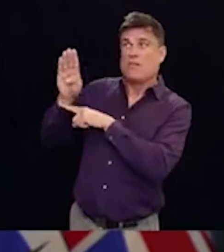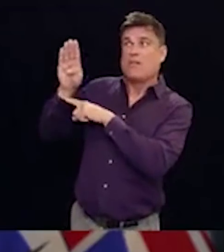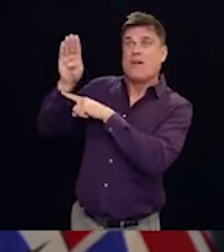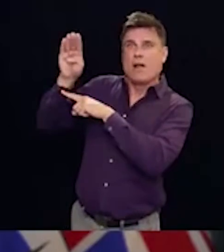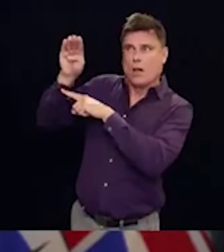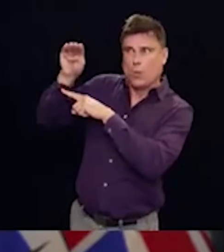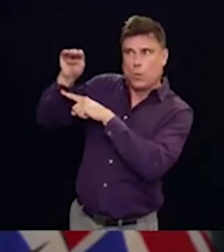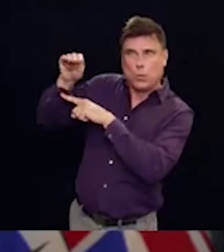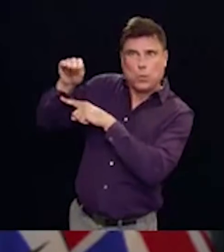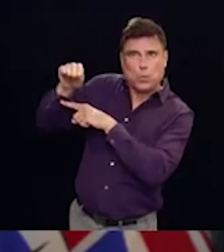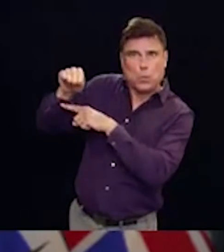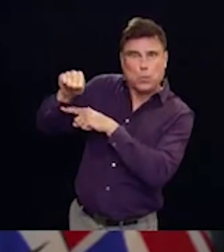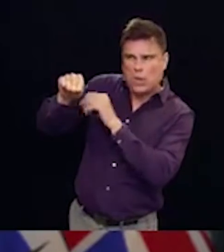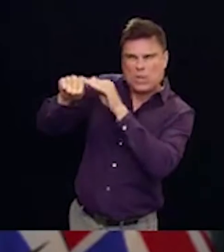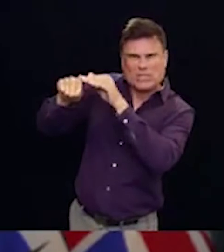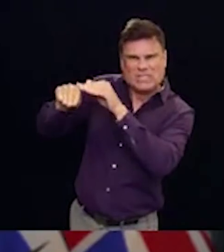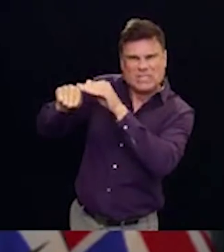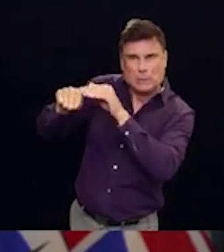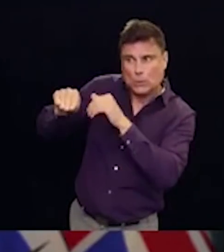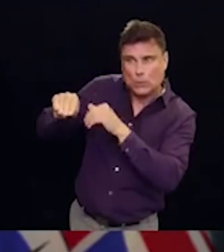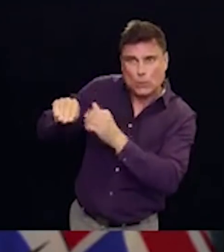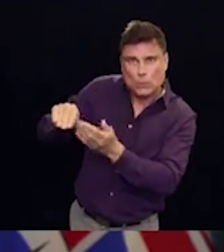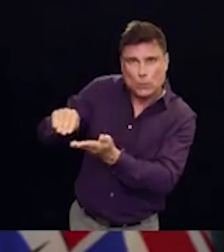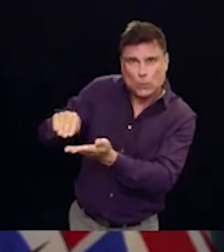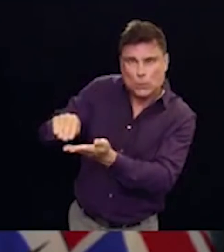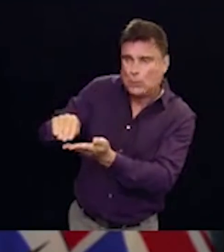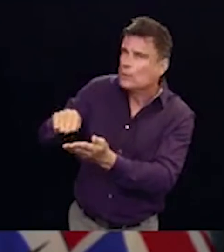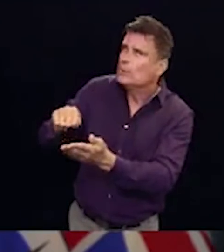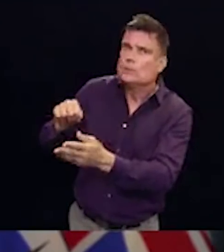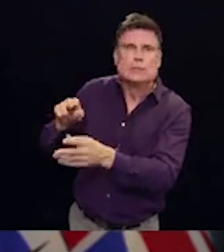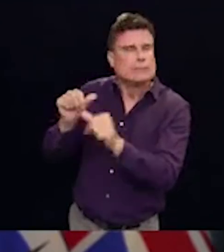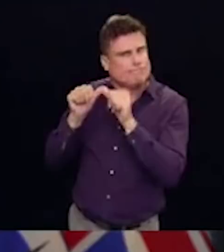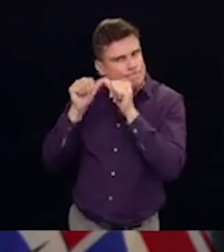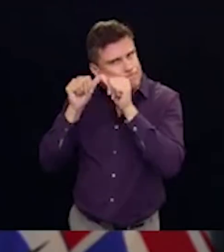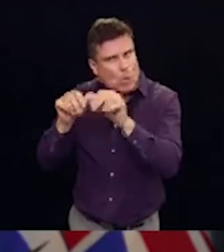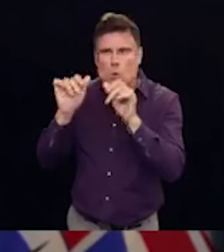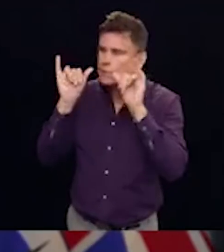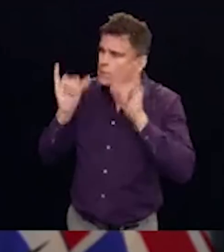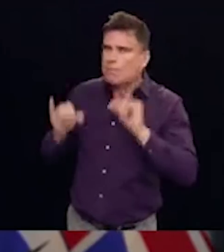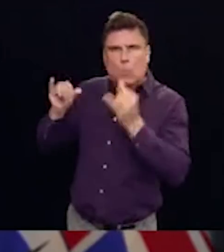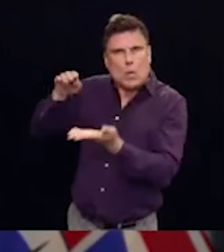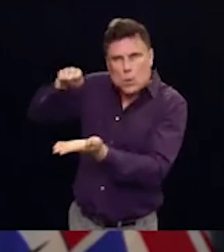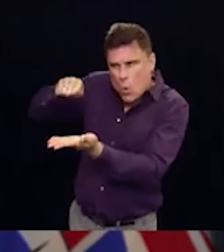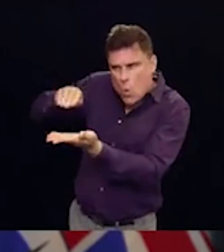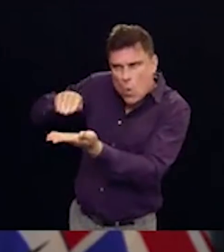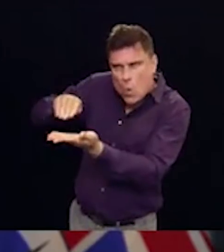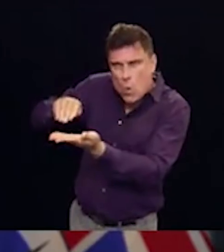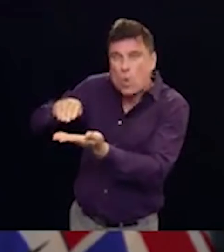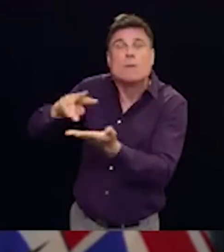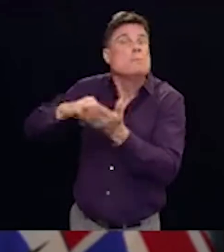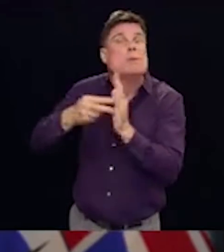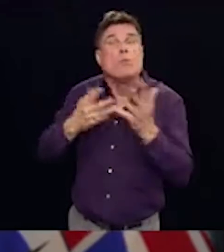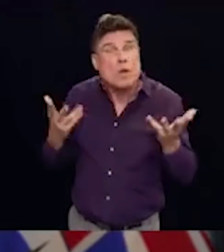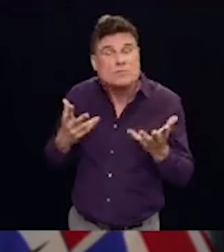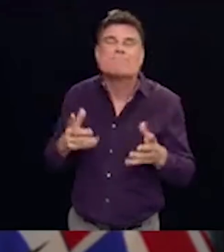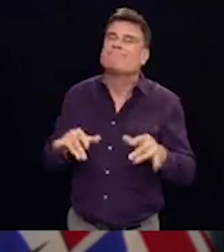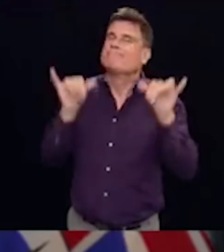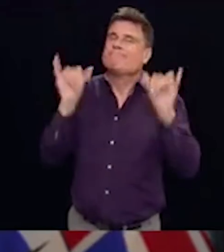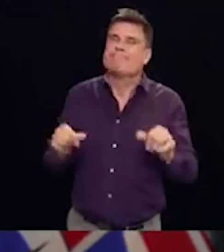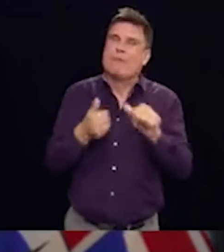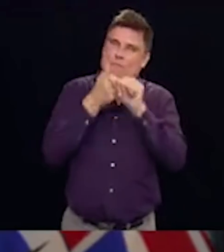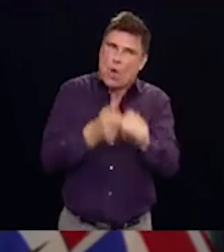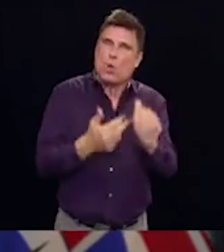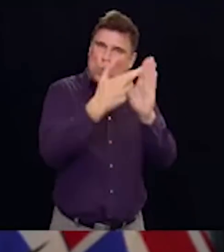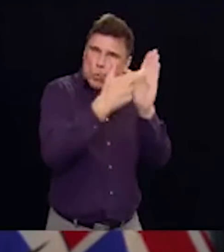to continue to do their part, whether we're at home, at work, or traveling. And we want to be absolutely clear.